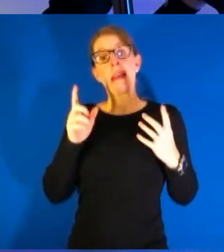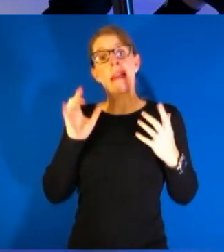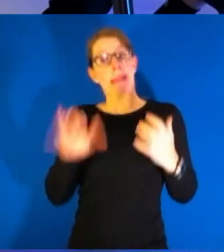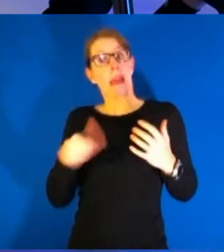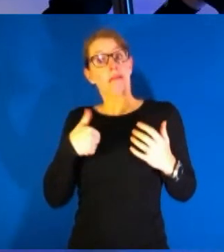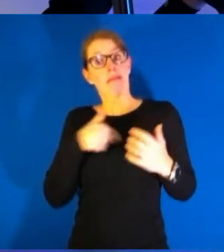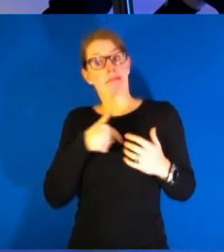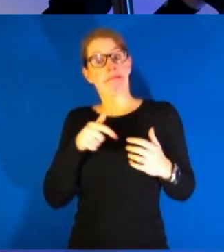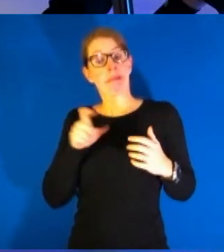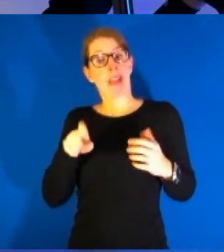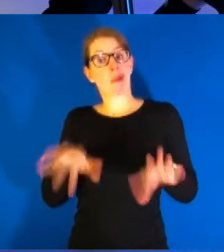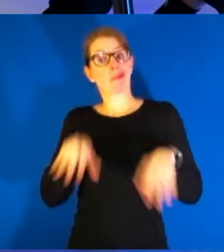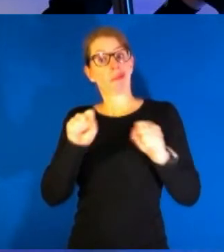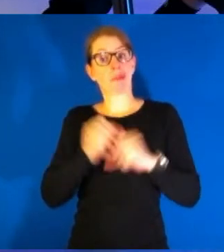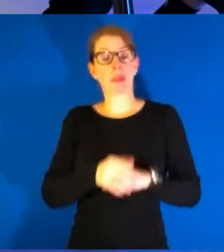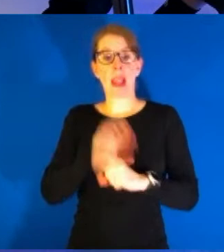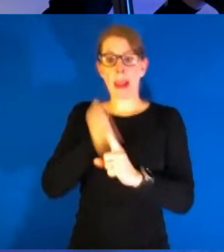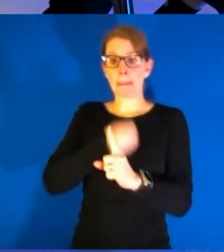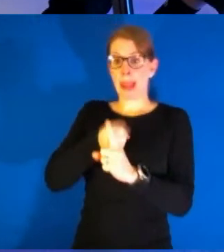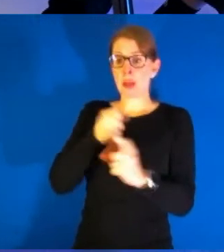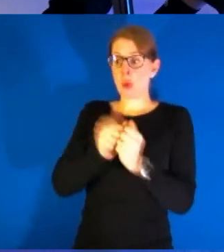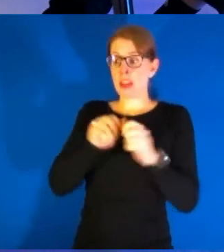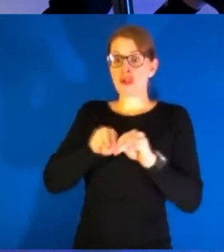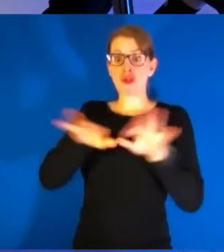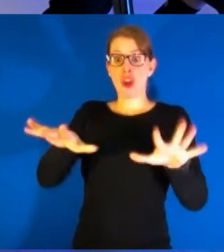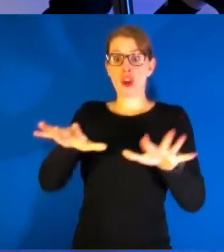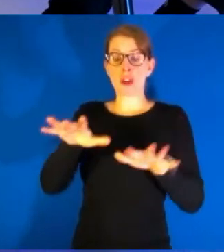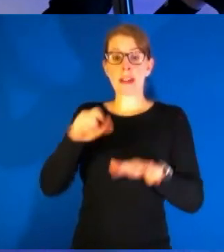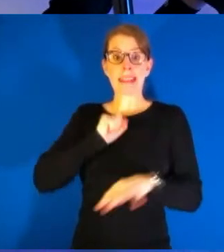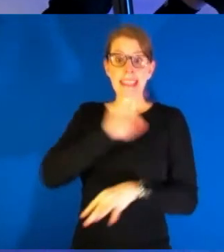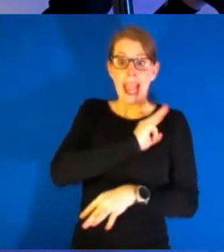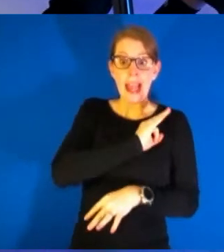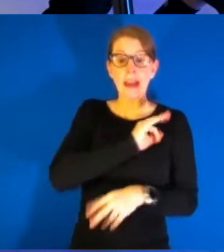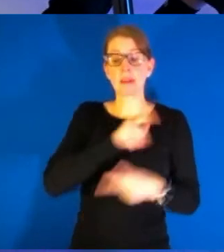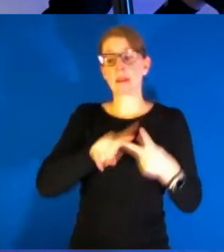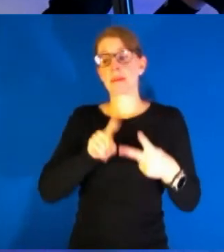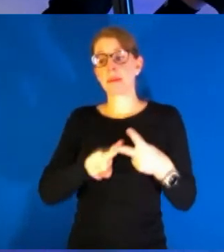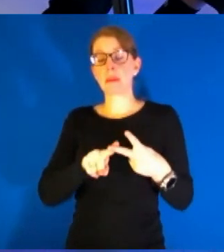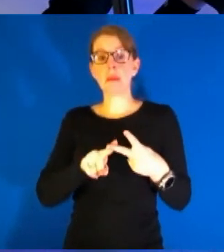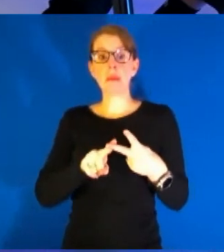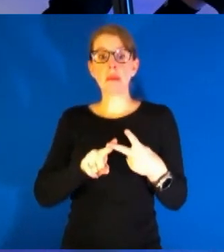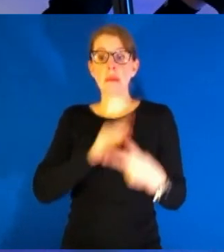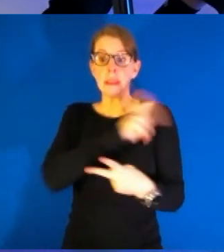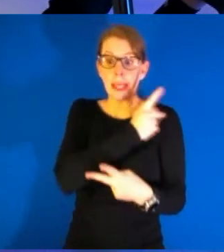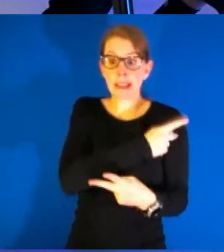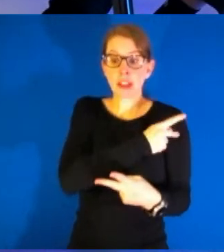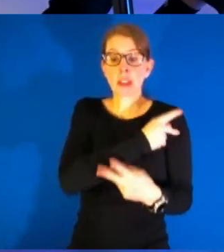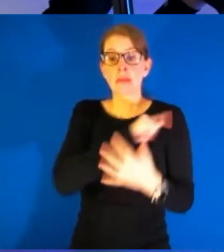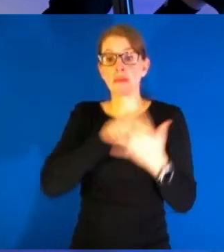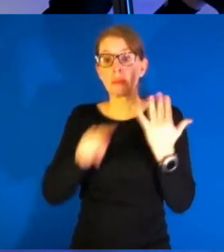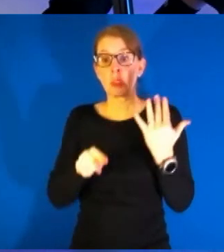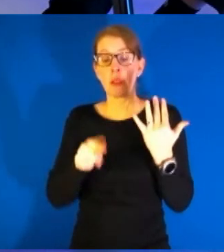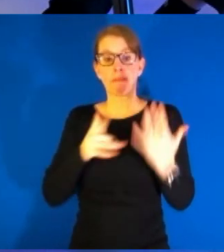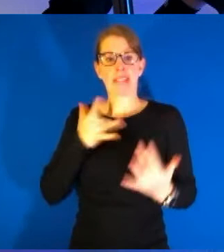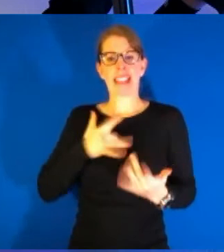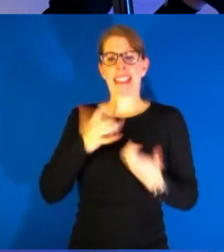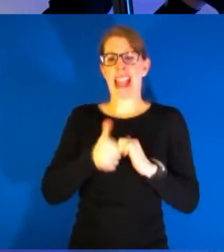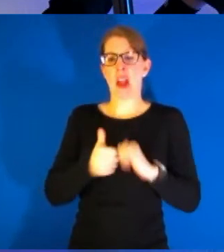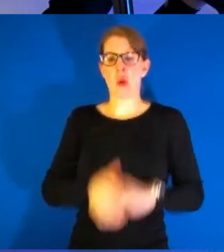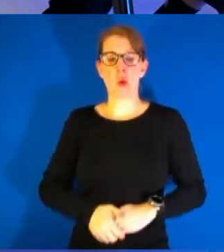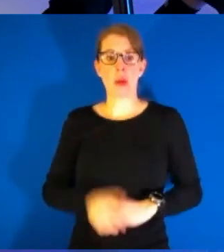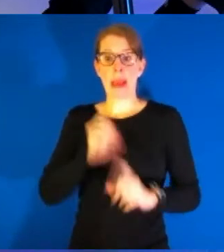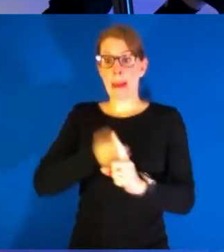about the impact that we're just having with this surge, staffing and so many patients, just what are we feeling? How does this impact